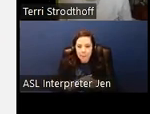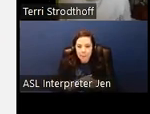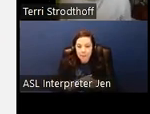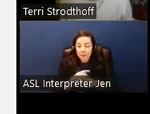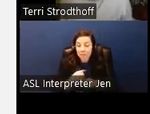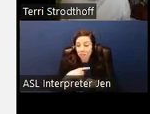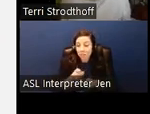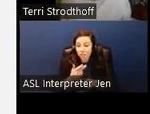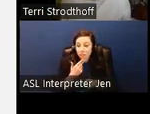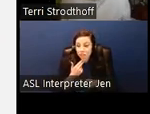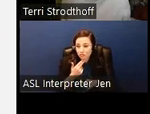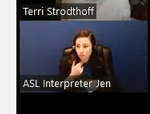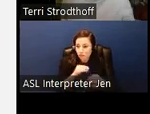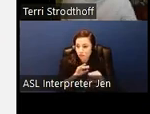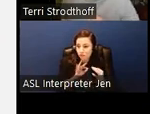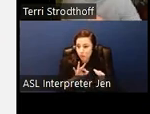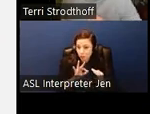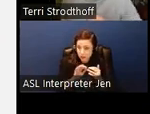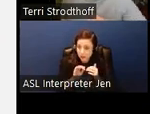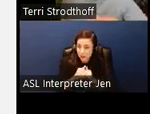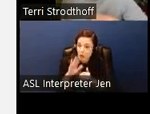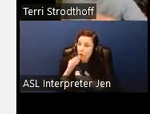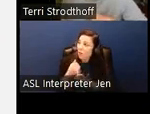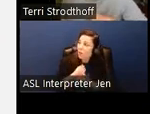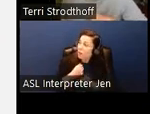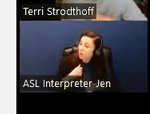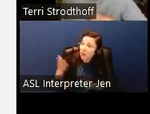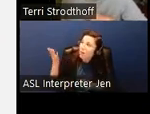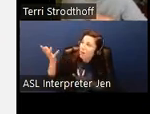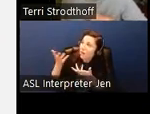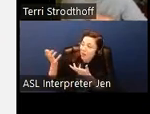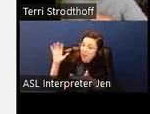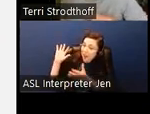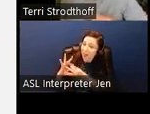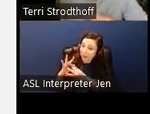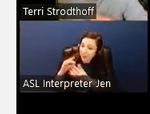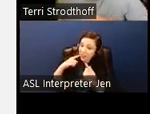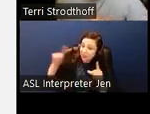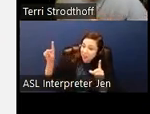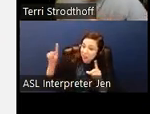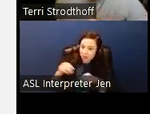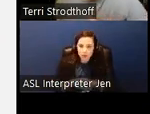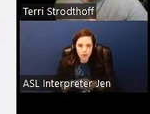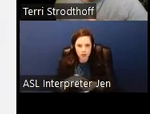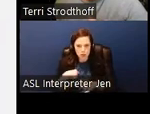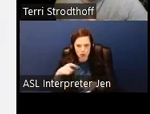adorable and perfect, and that's how I get the attention, the attachment that I need? Do I need to be